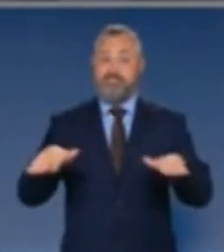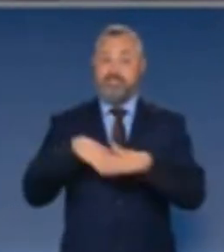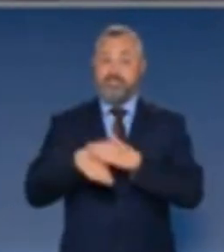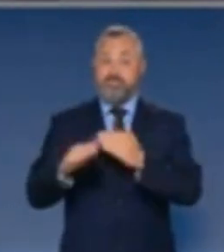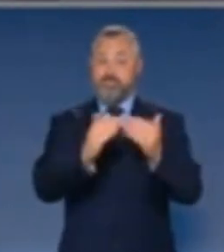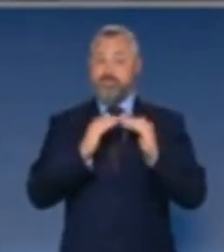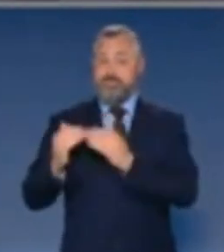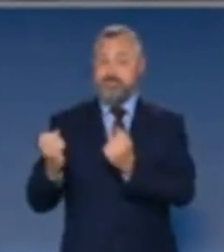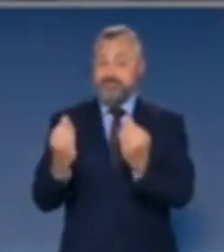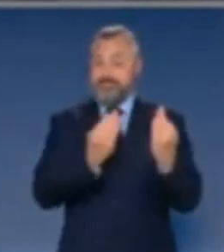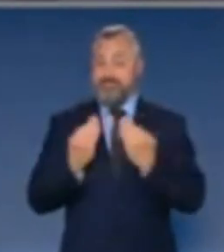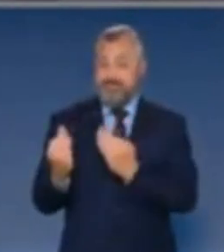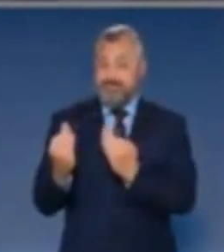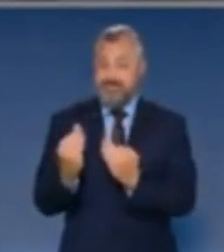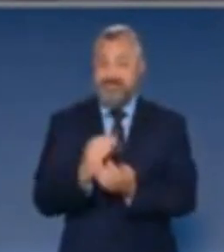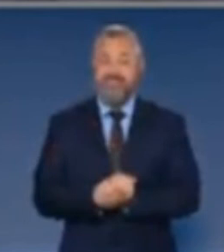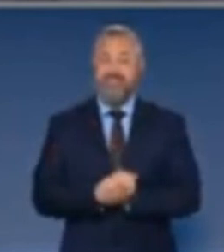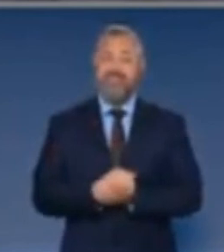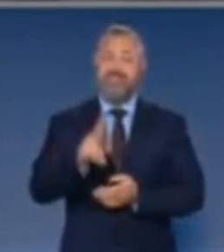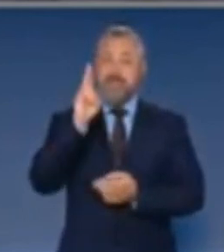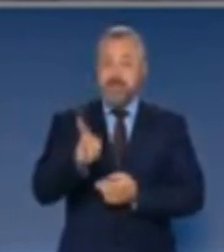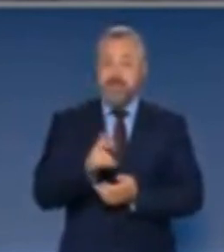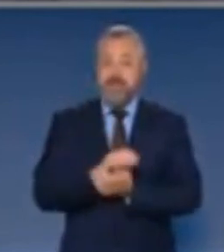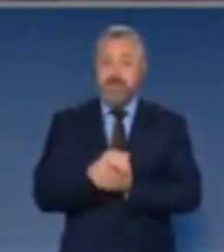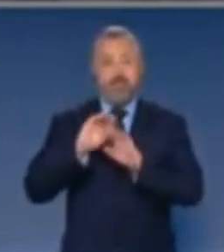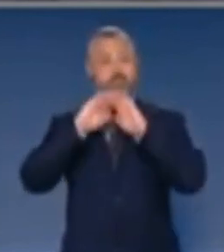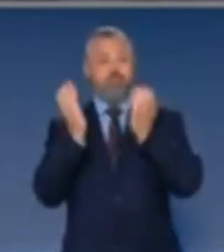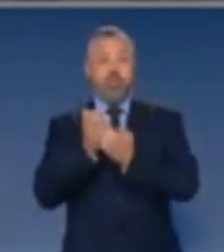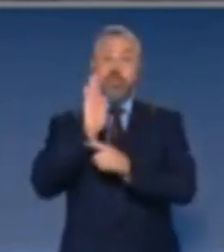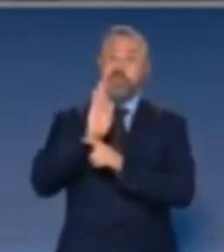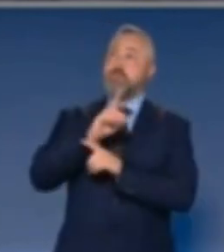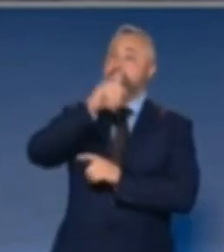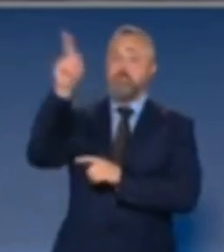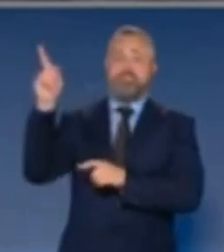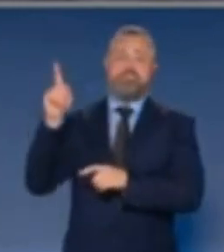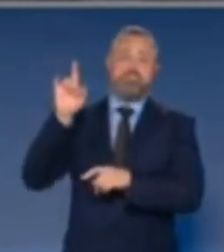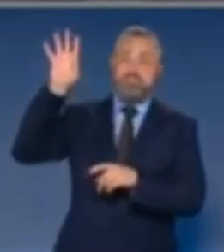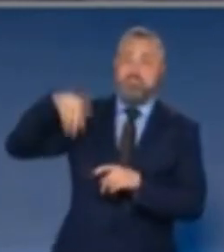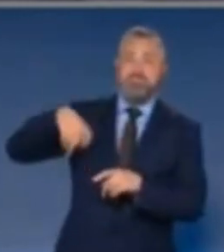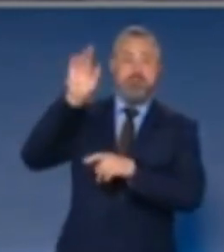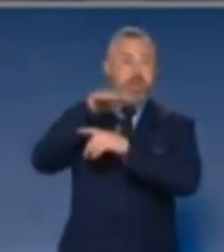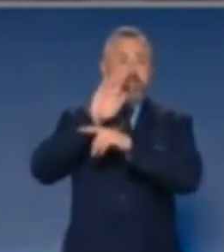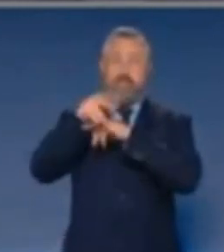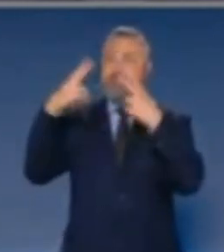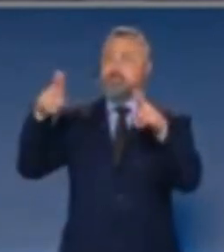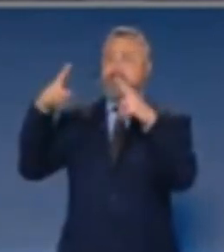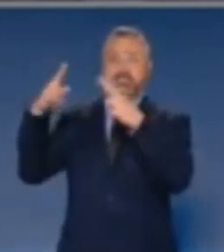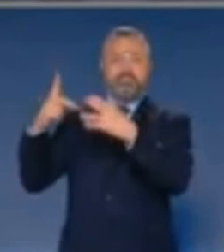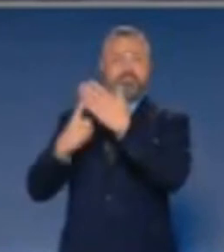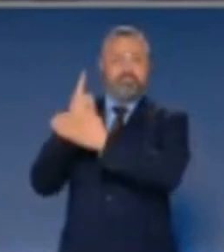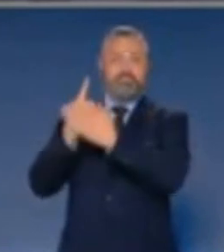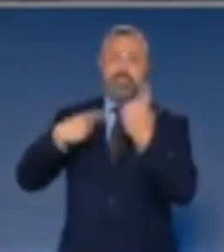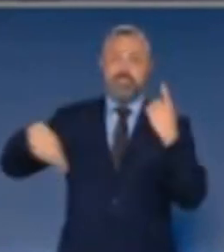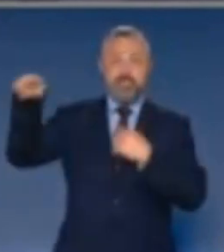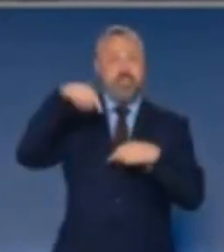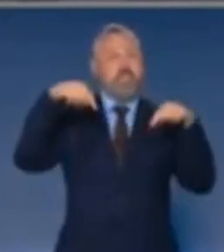the world has seen again over 10,000 lives lost, and to have a vaccination program which after the